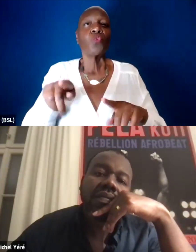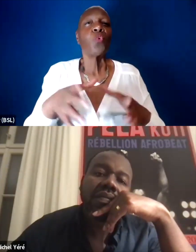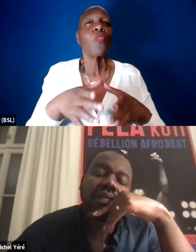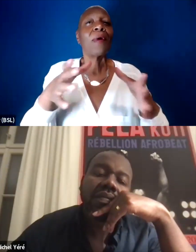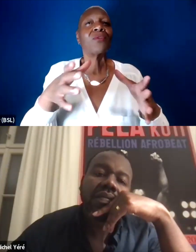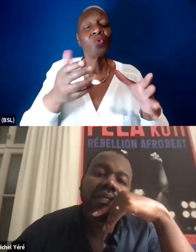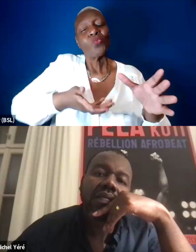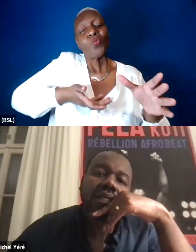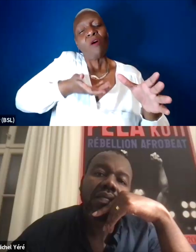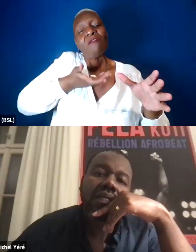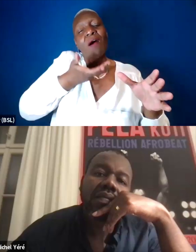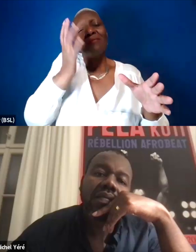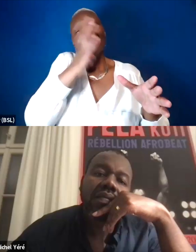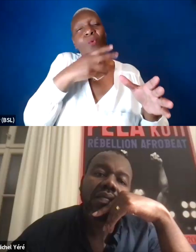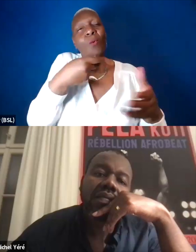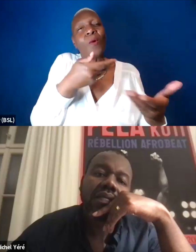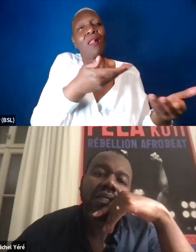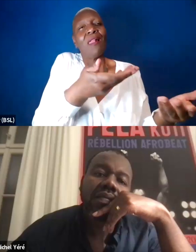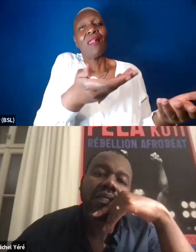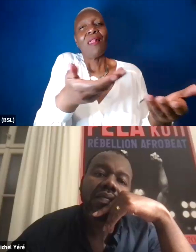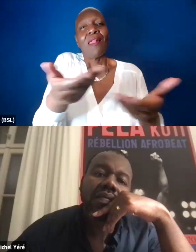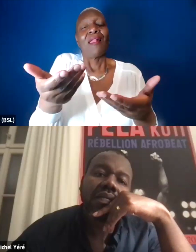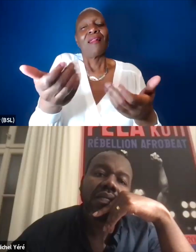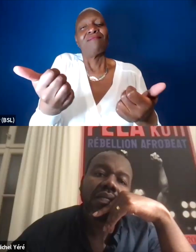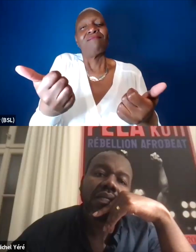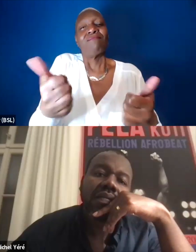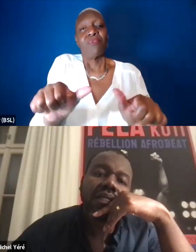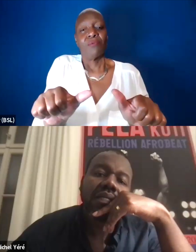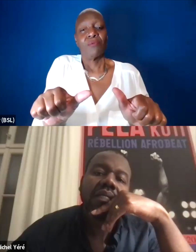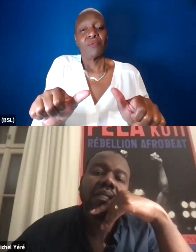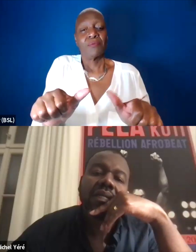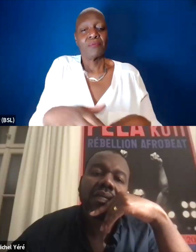offer my soul to the masses once and for all.